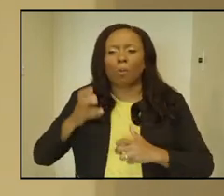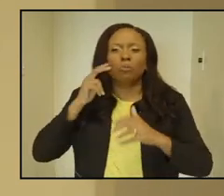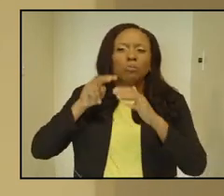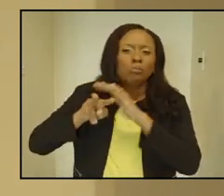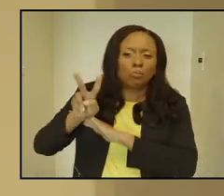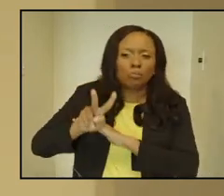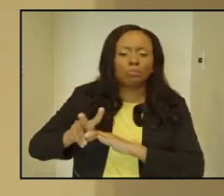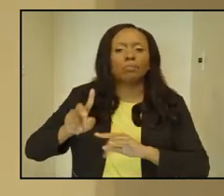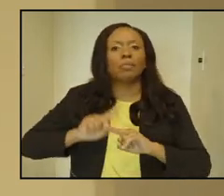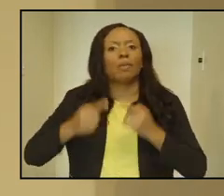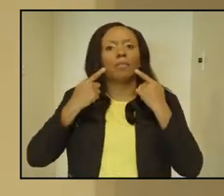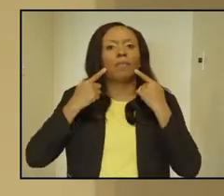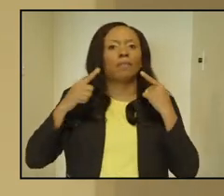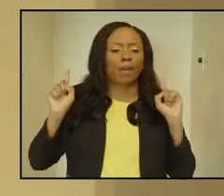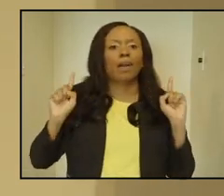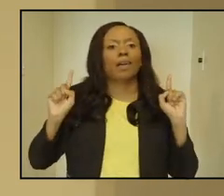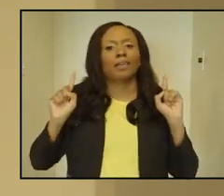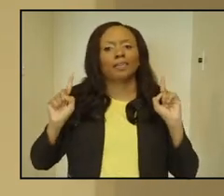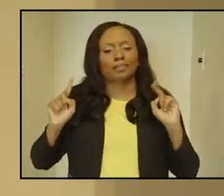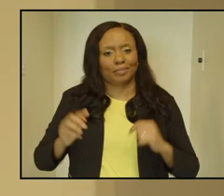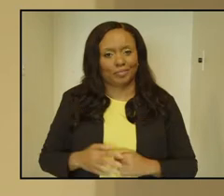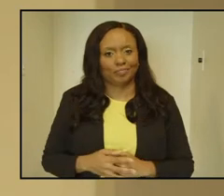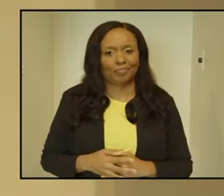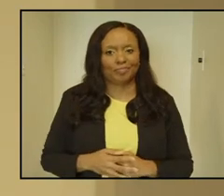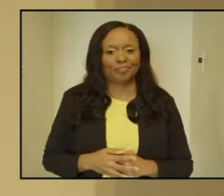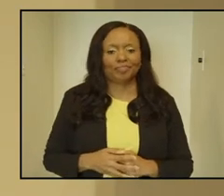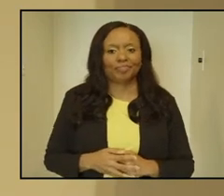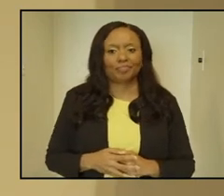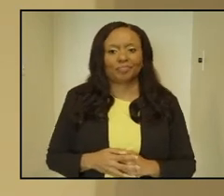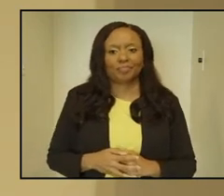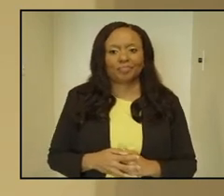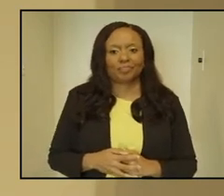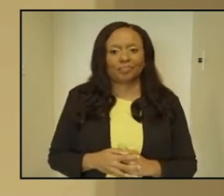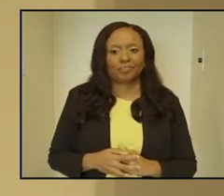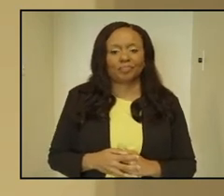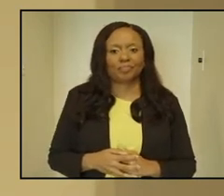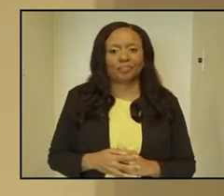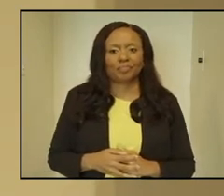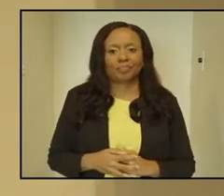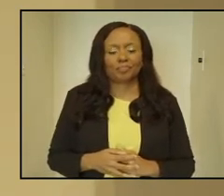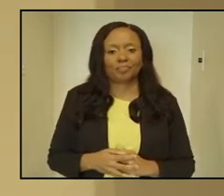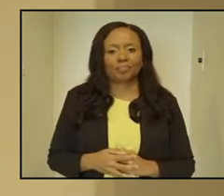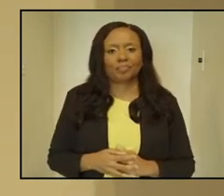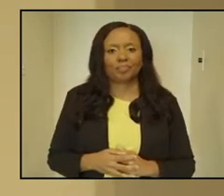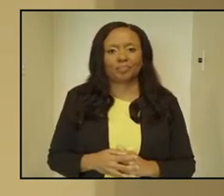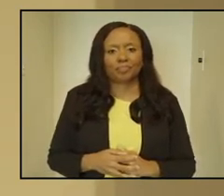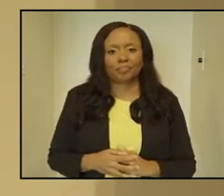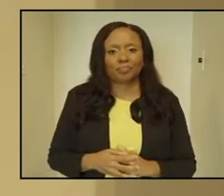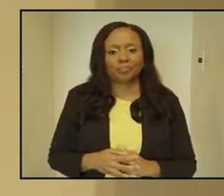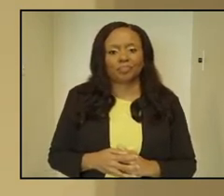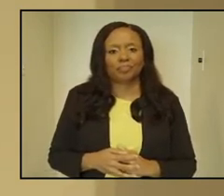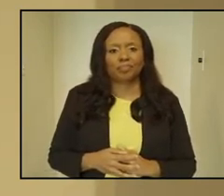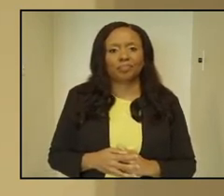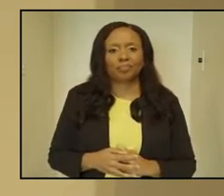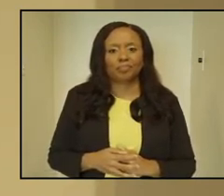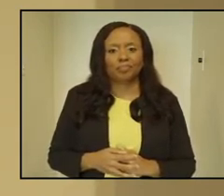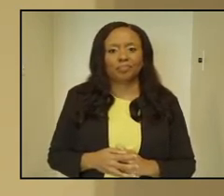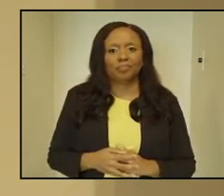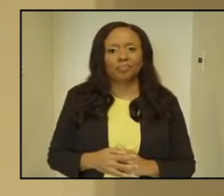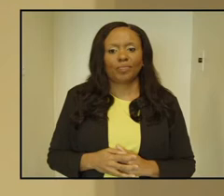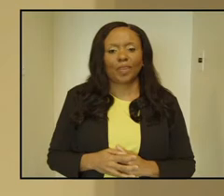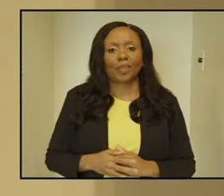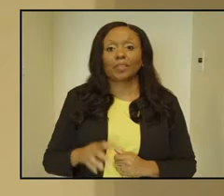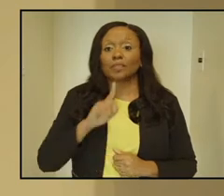of dedicated work. First, we must say that it is indeed an honor to have